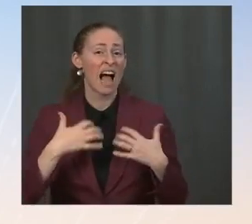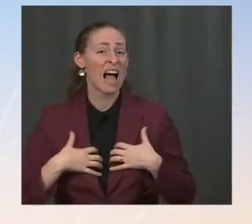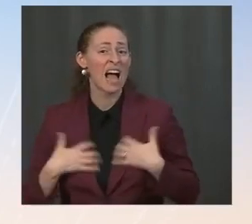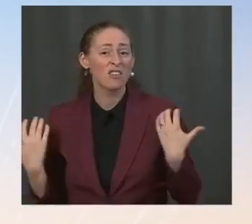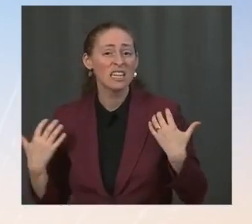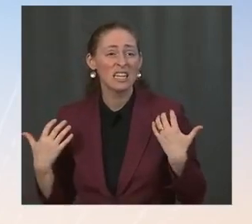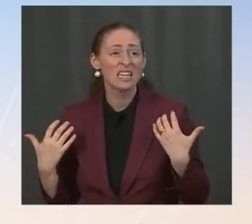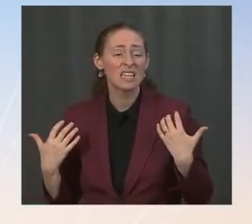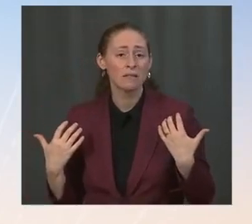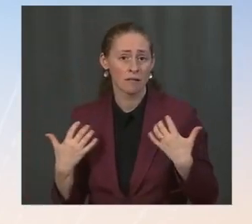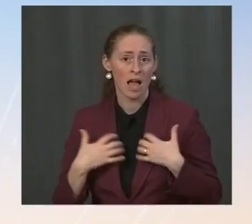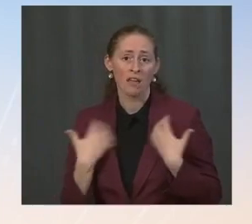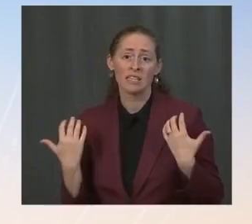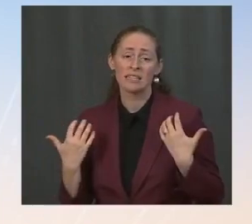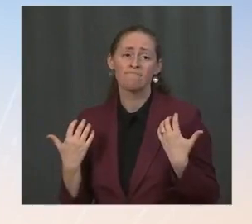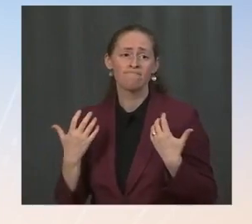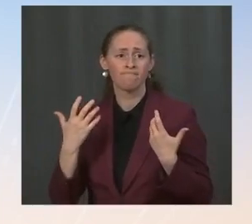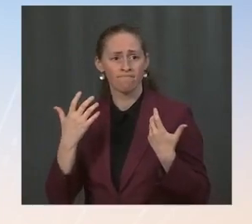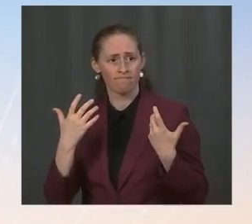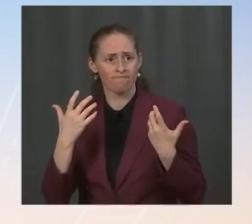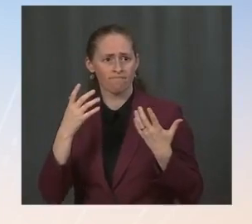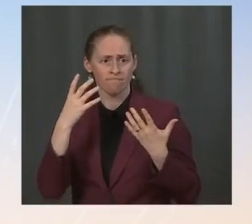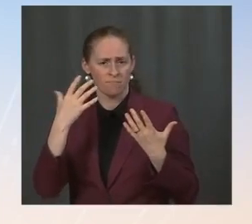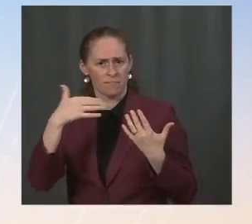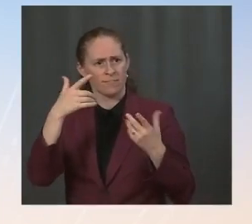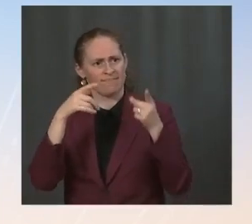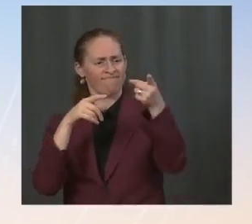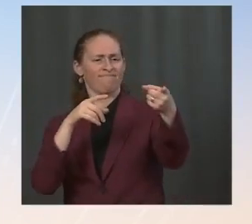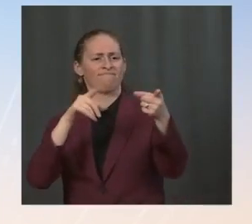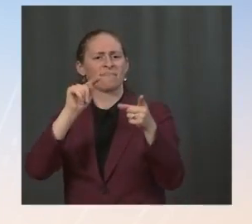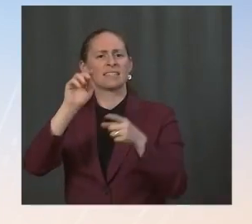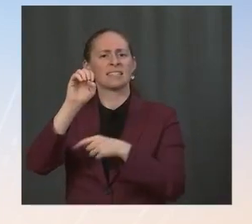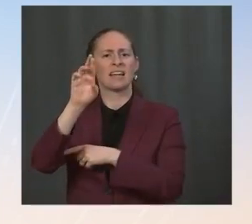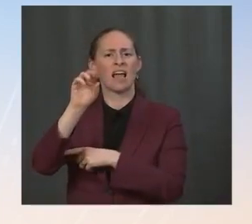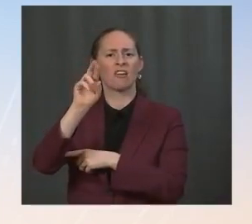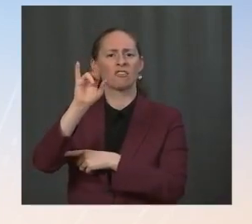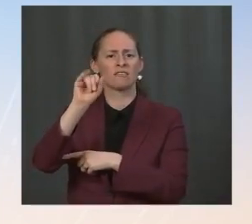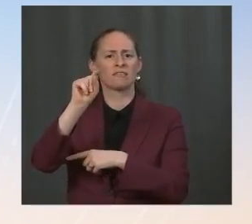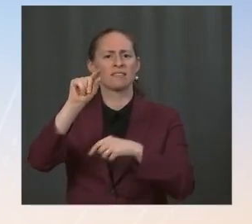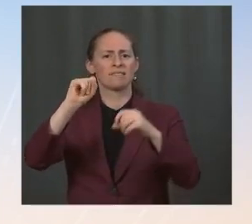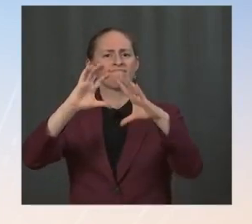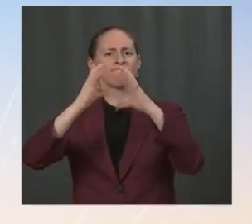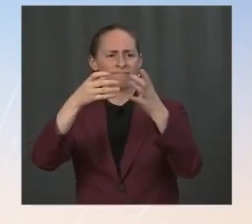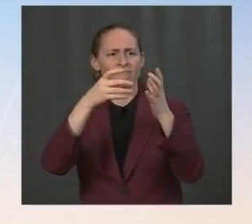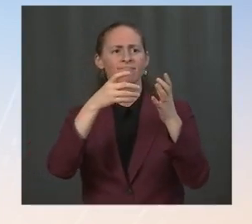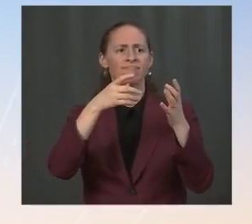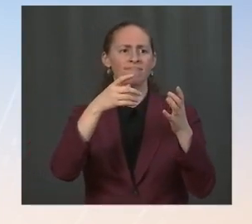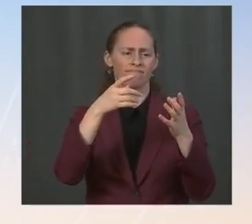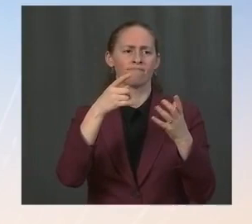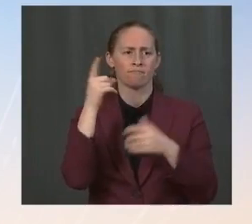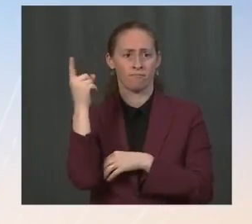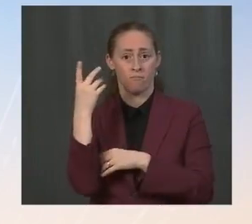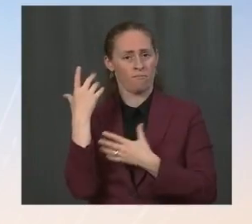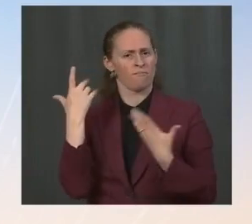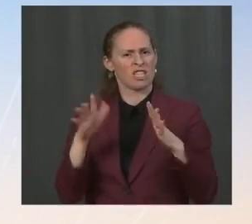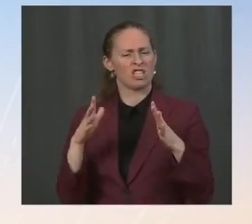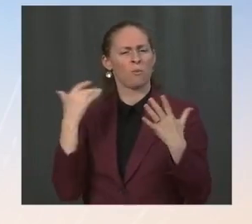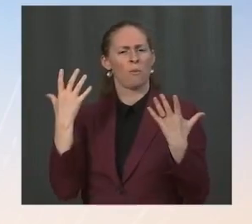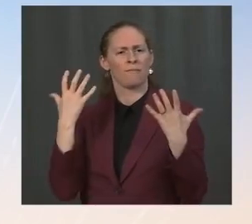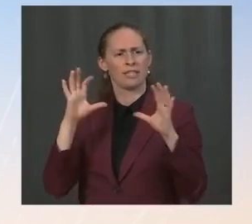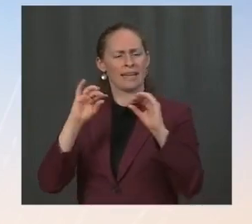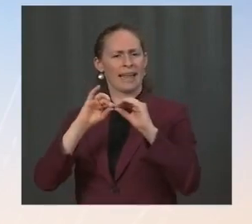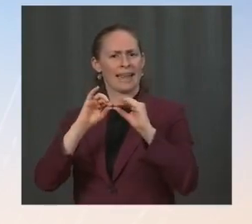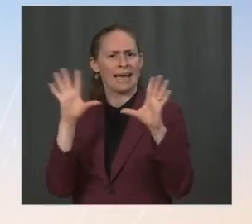terrorists taking the lives of service members. And he wanted to make clear to the public, he wanted to have all